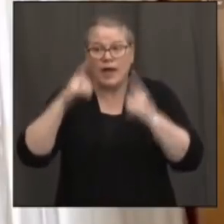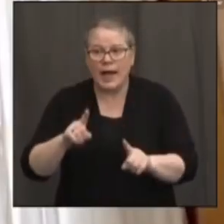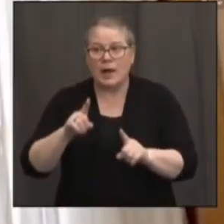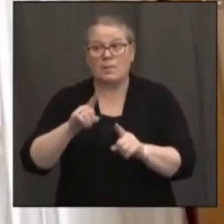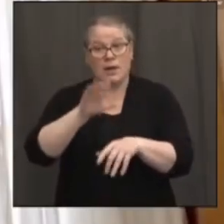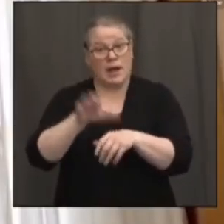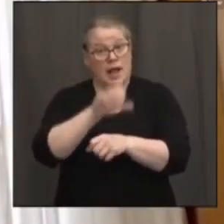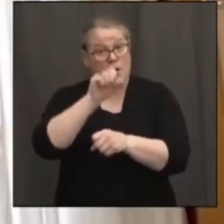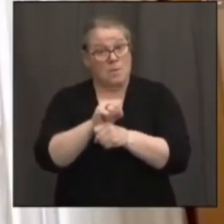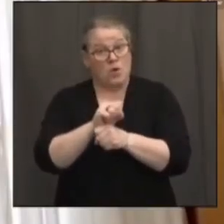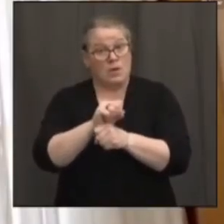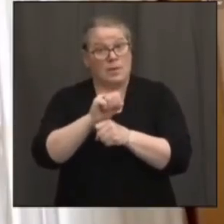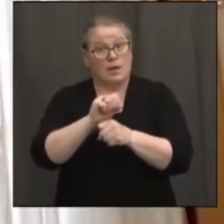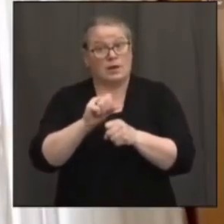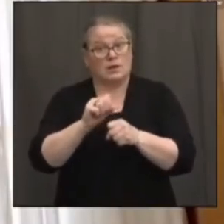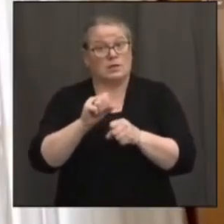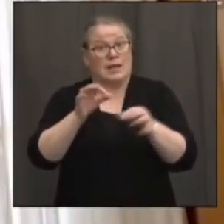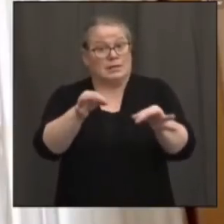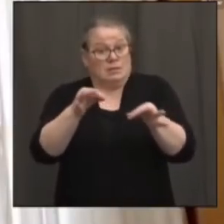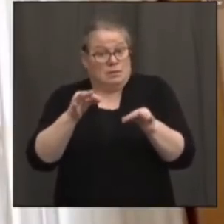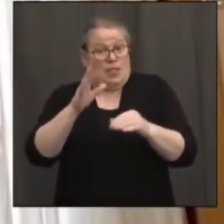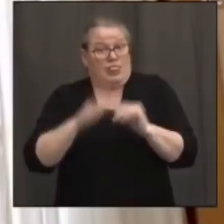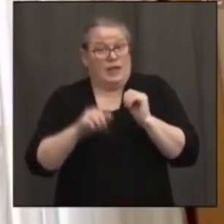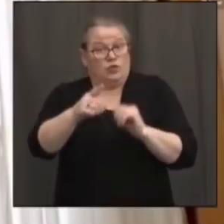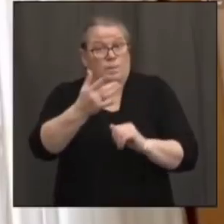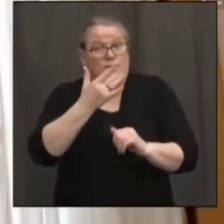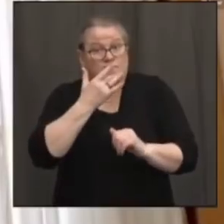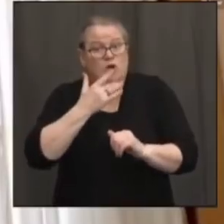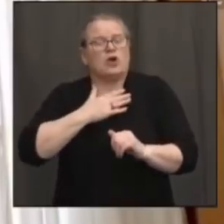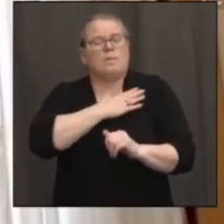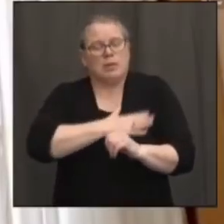slot that's sooner that you prefer, please just remember to go